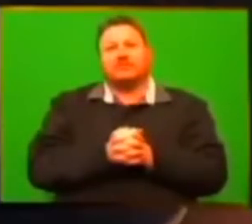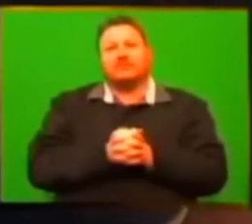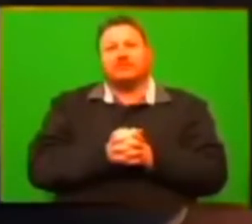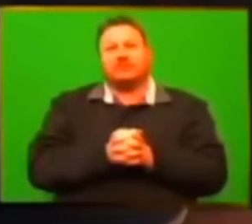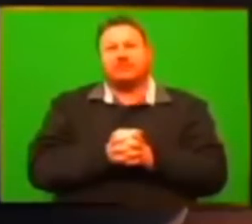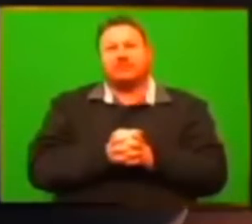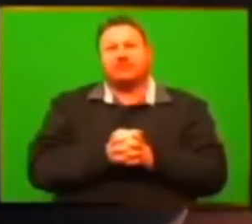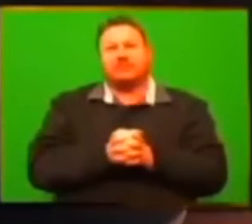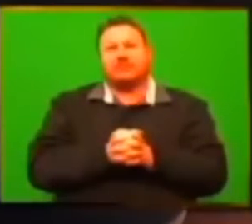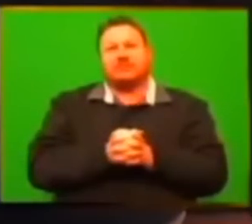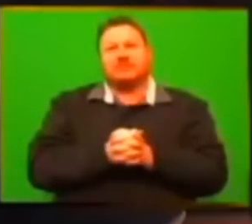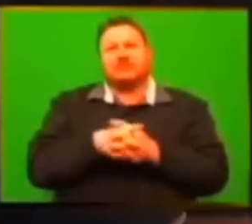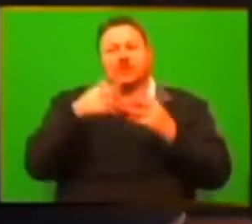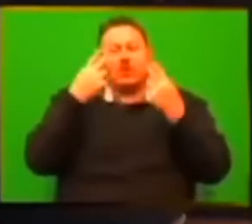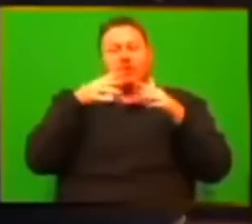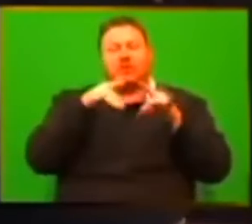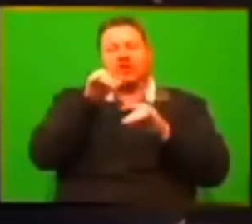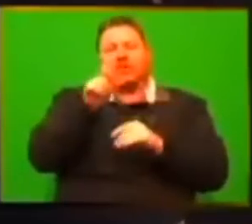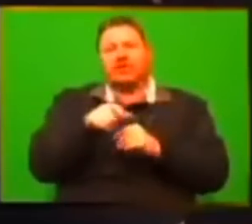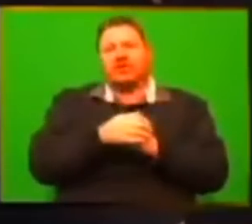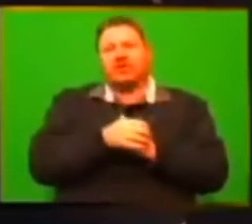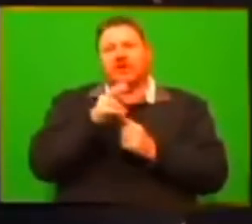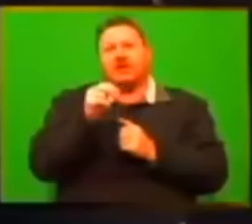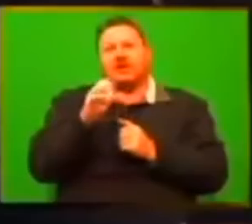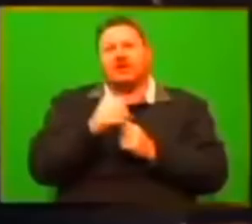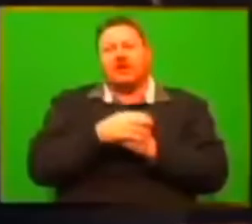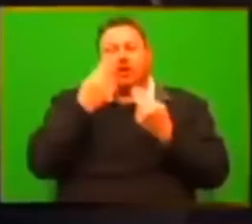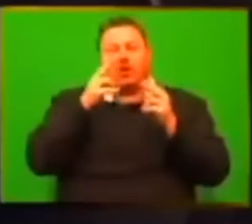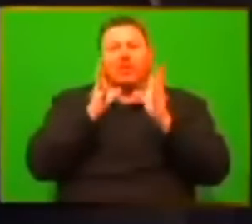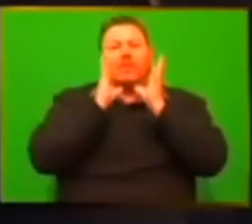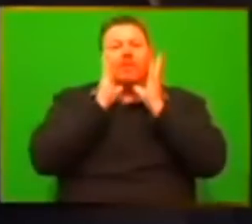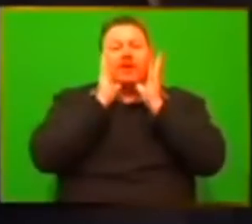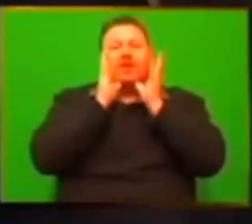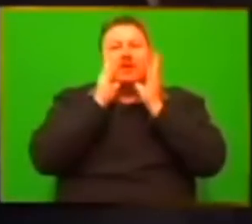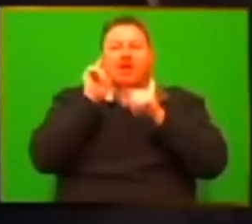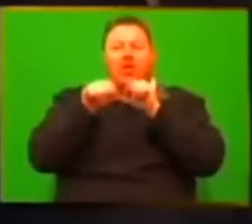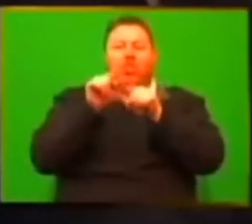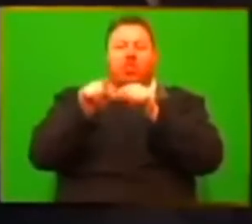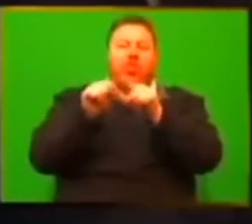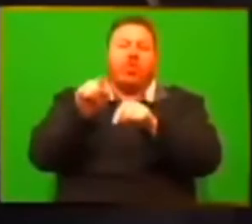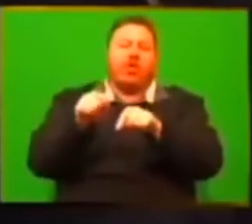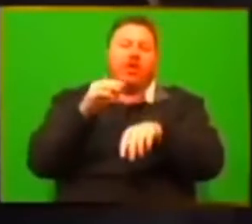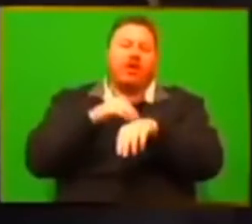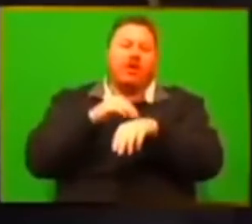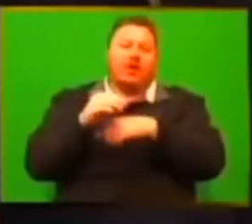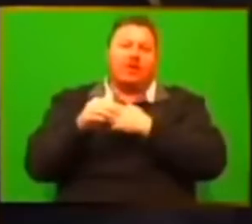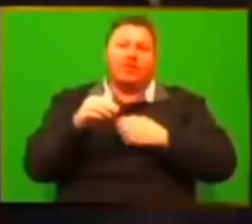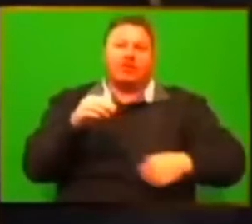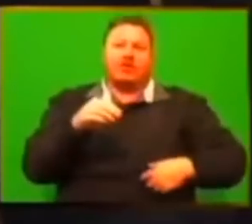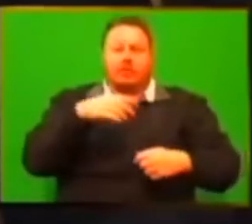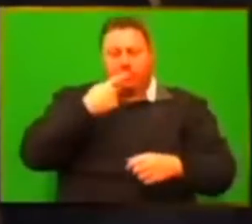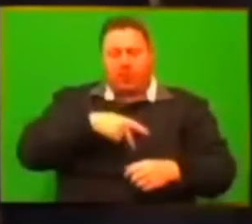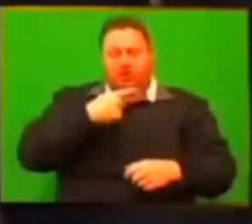Honorable Chairperson of the NCOP, the Honorable Malema is casting aspersion on the President, on the